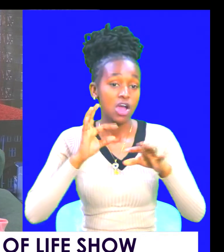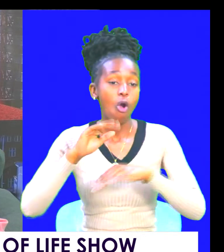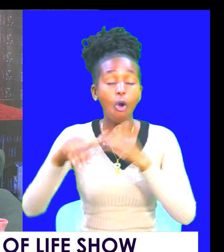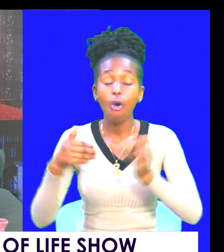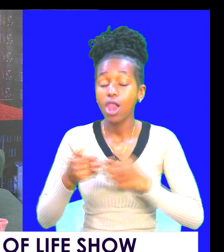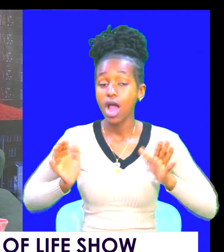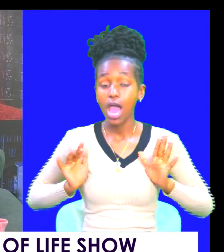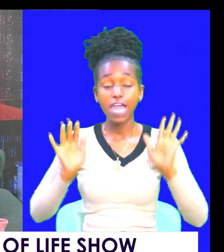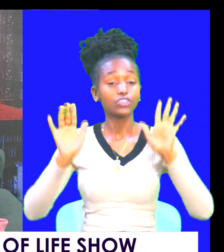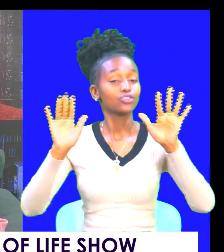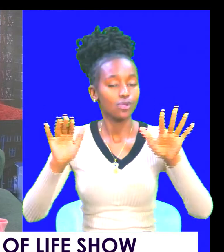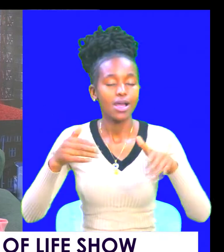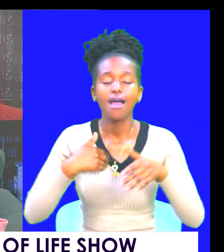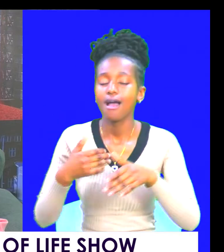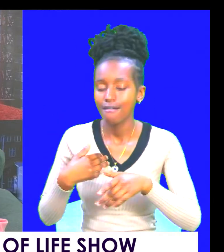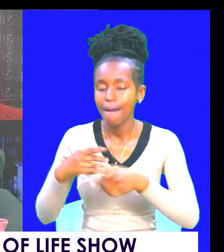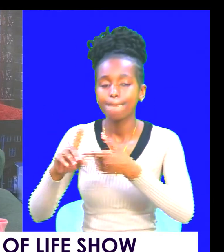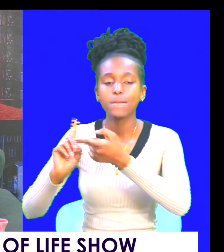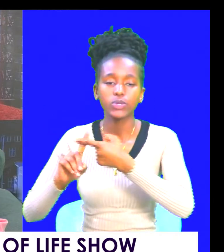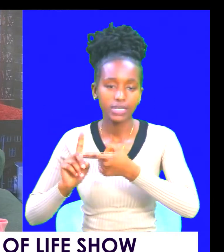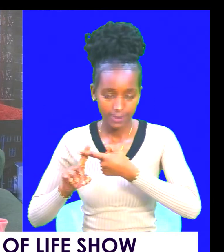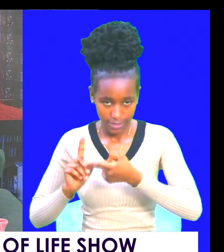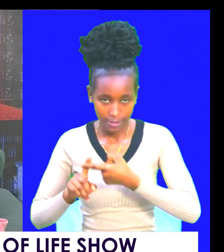Angels are attracted to positivity.